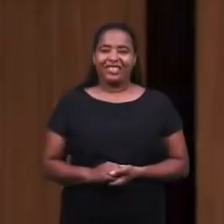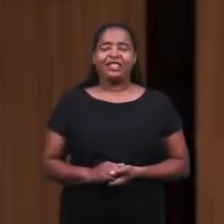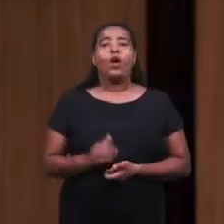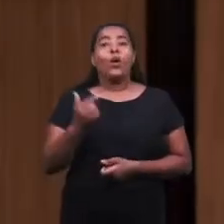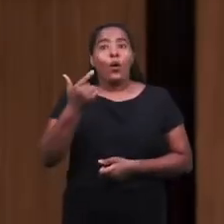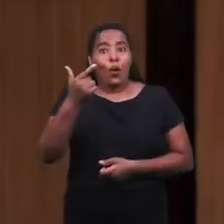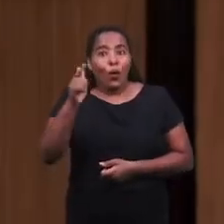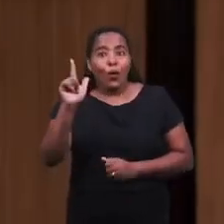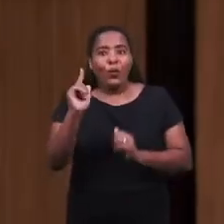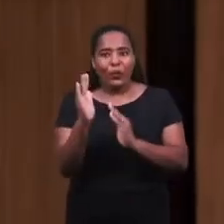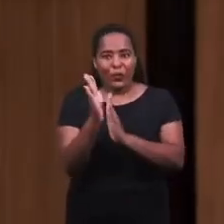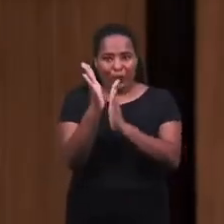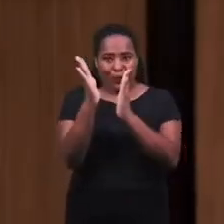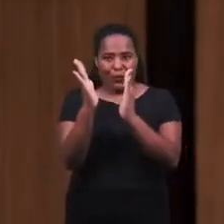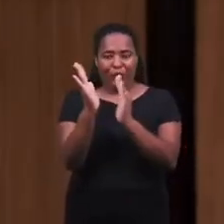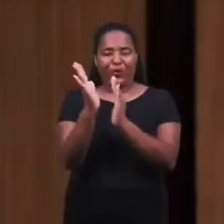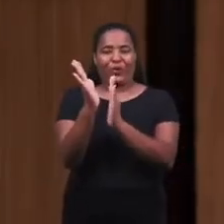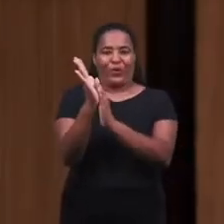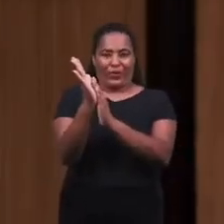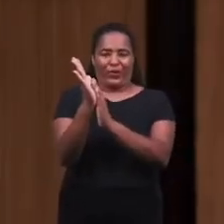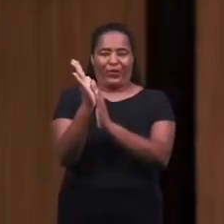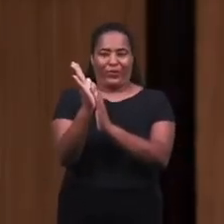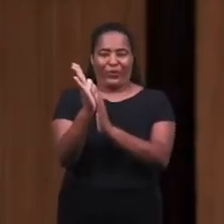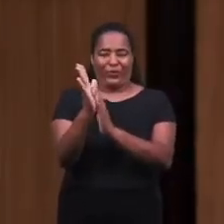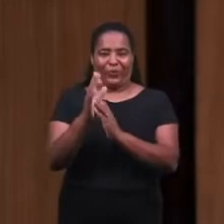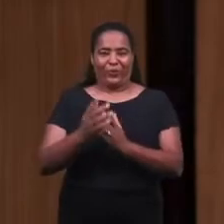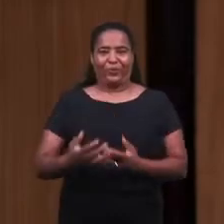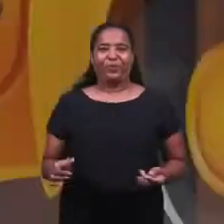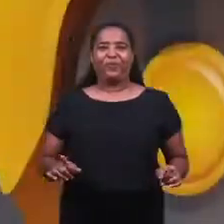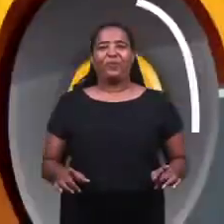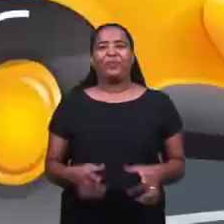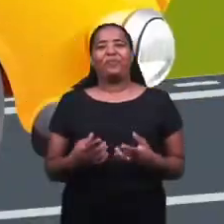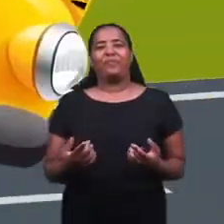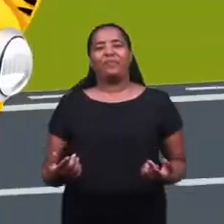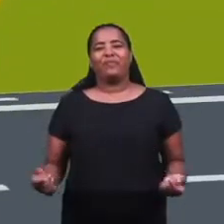Let's sing another song. Jesus Christ is the way.